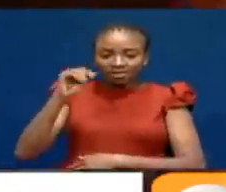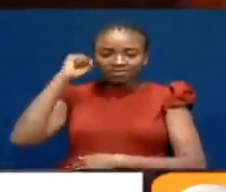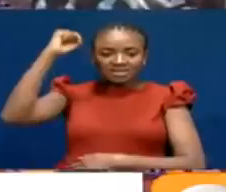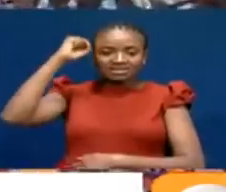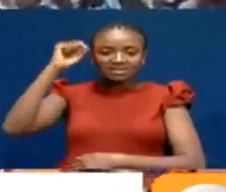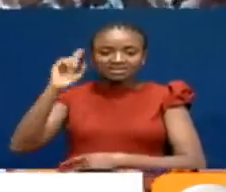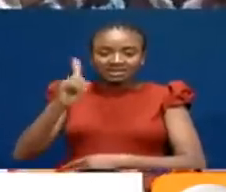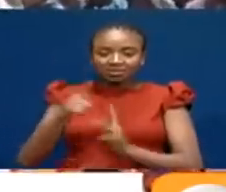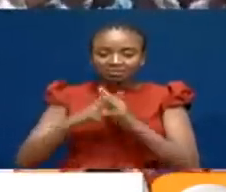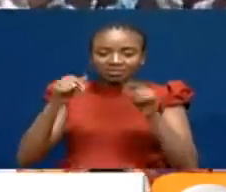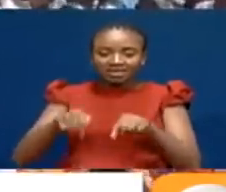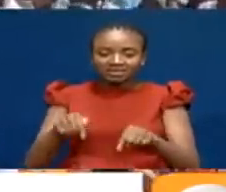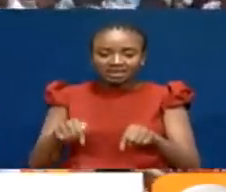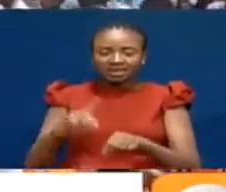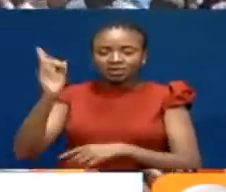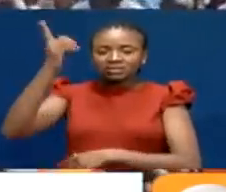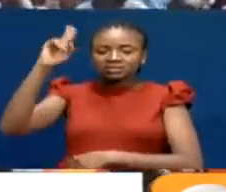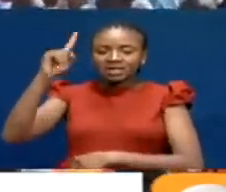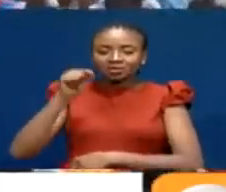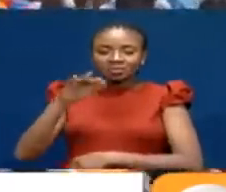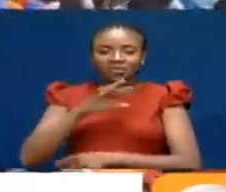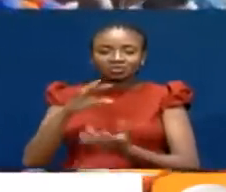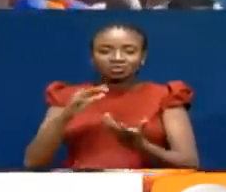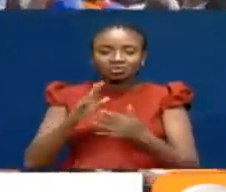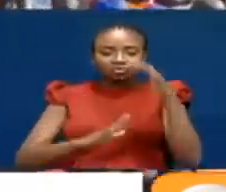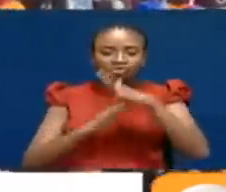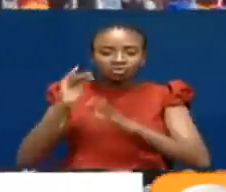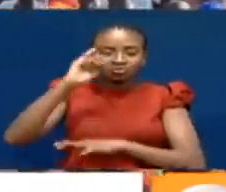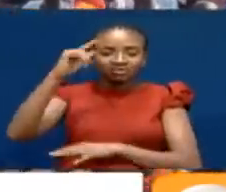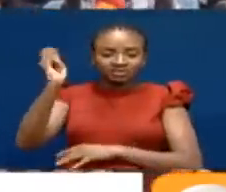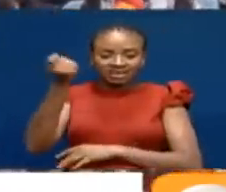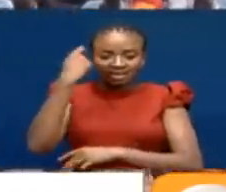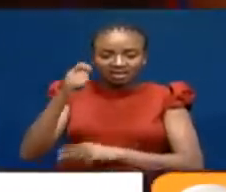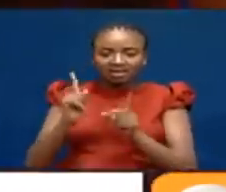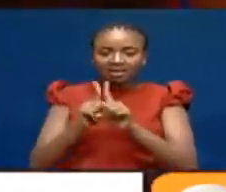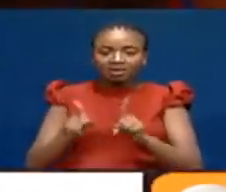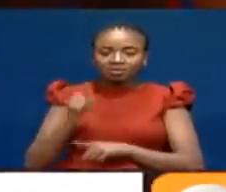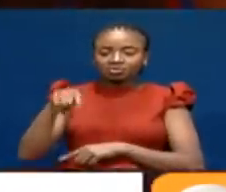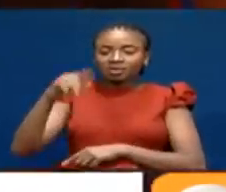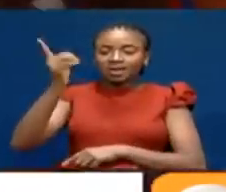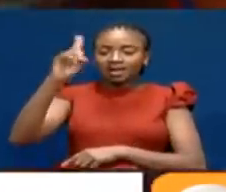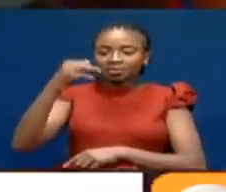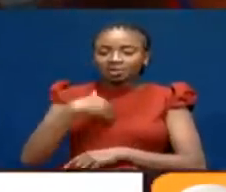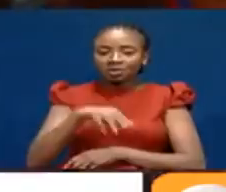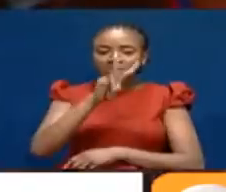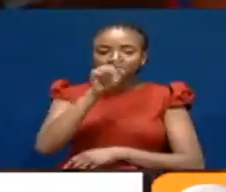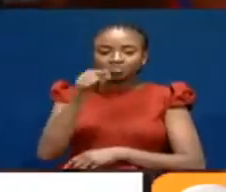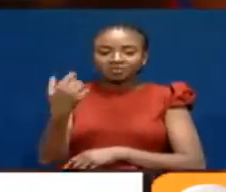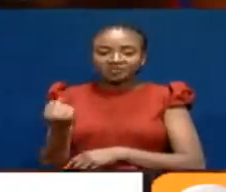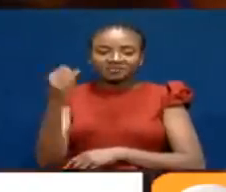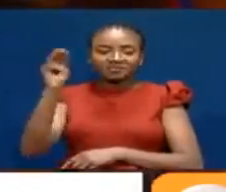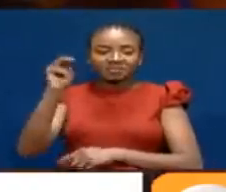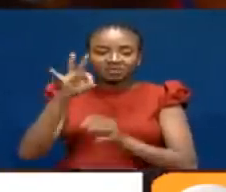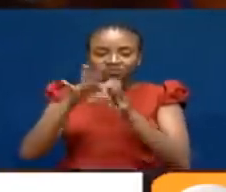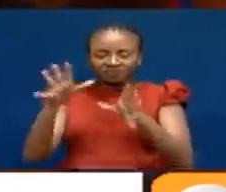imeanza leo. Nairobi ndio capital city ya Kenya. Nairobi ndio iko na 2.5 million voters.